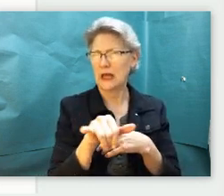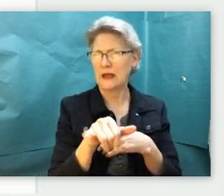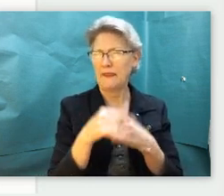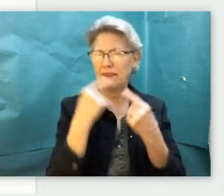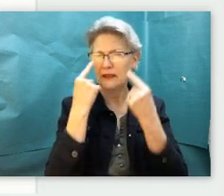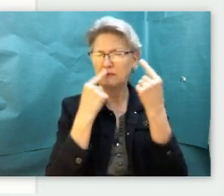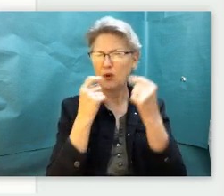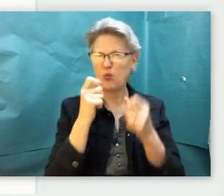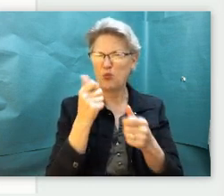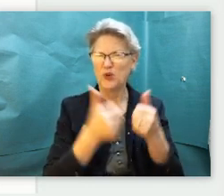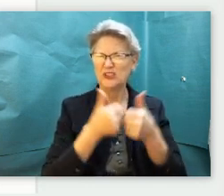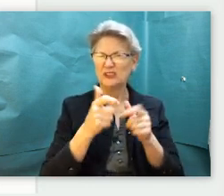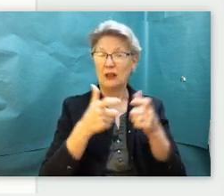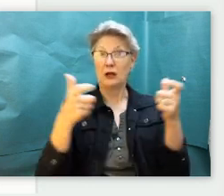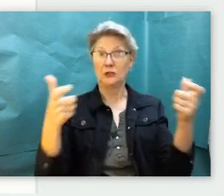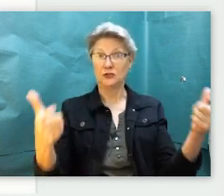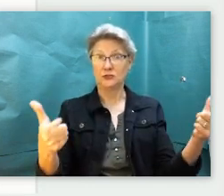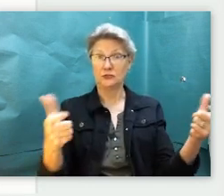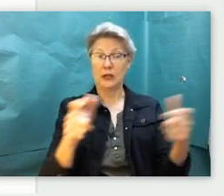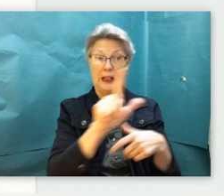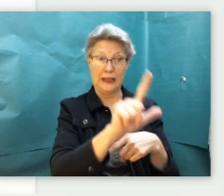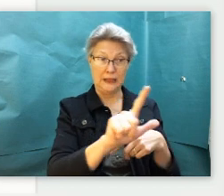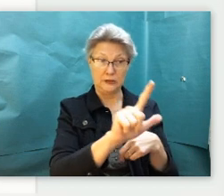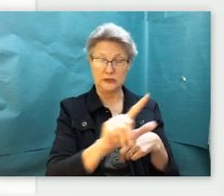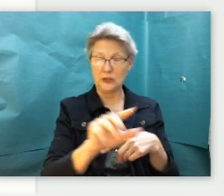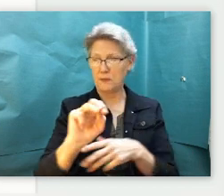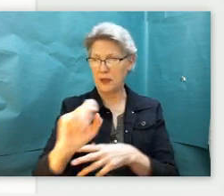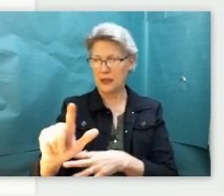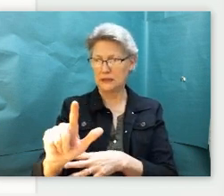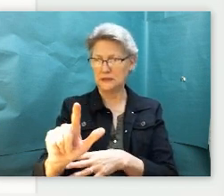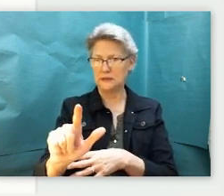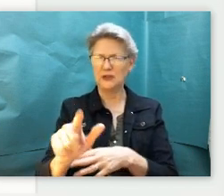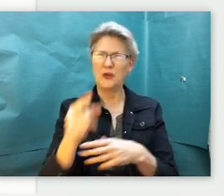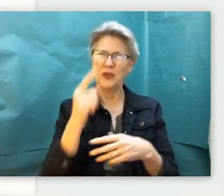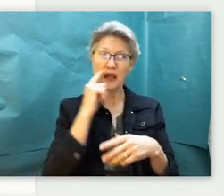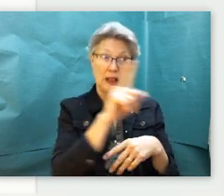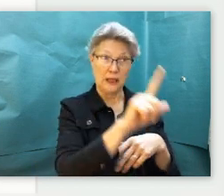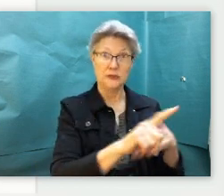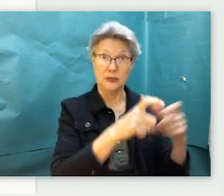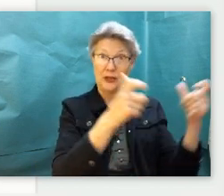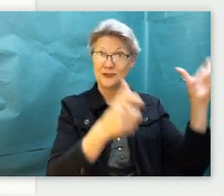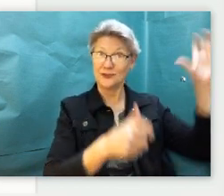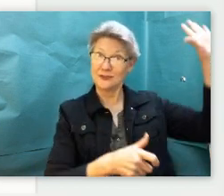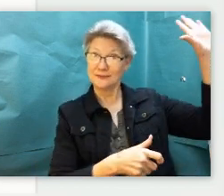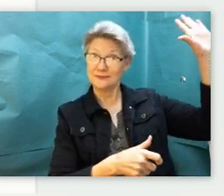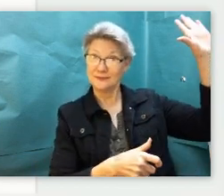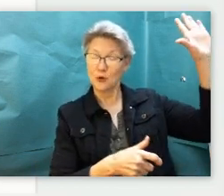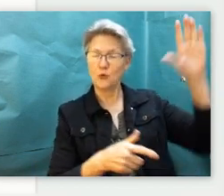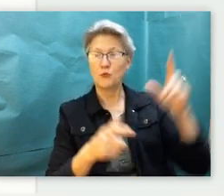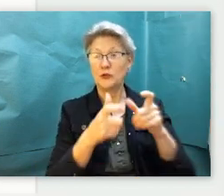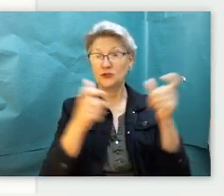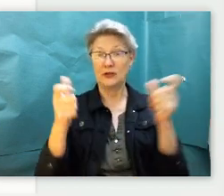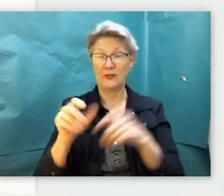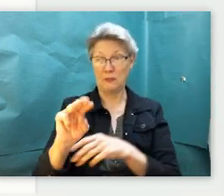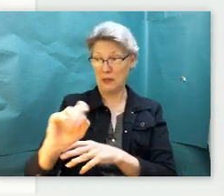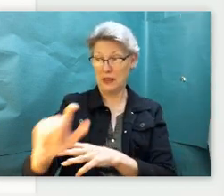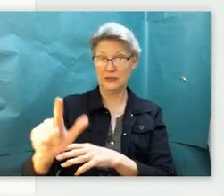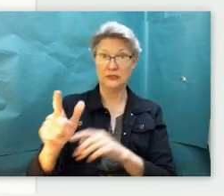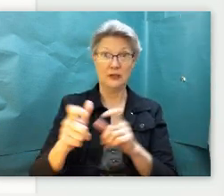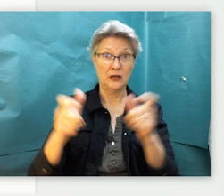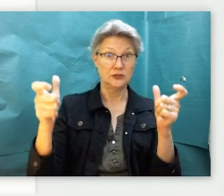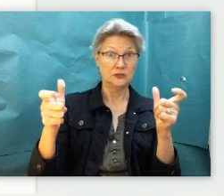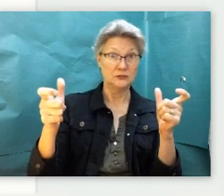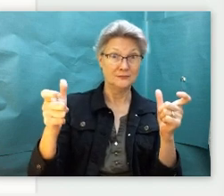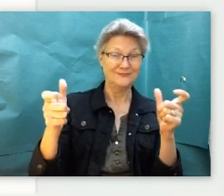is larger, liters or milliliters? Raise your hand if you think liters are larger. Raise your hand if you think milliliters are